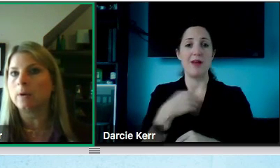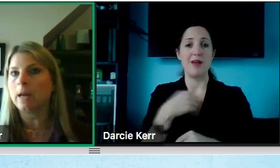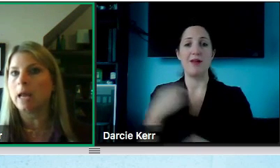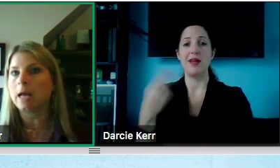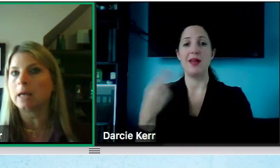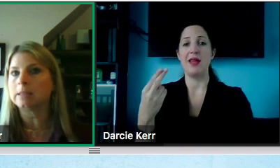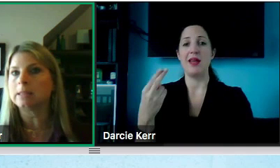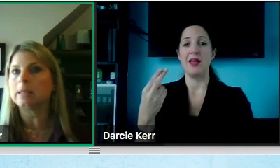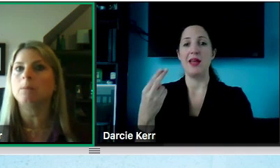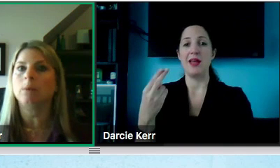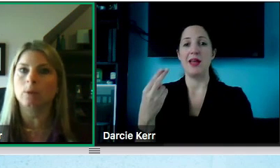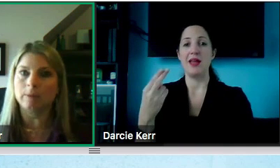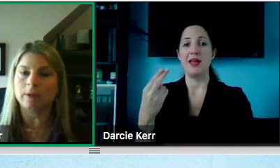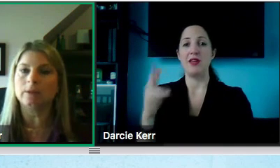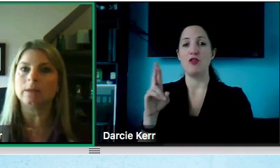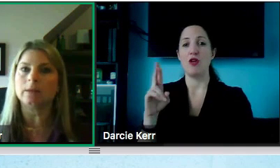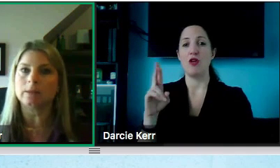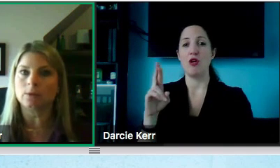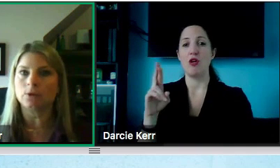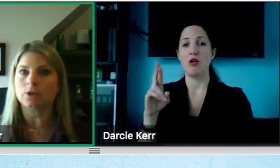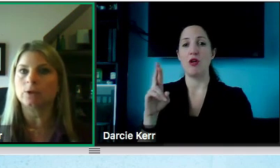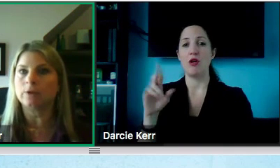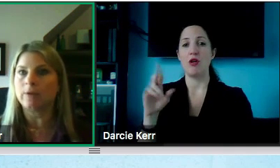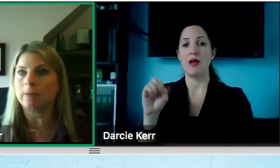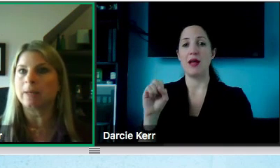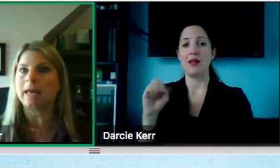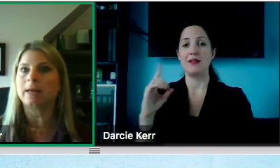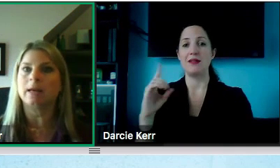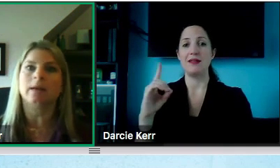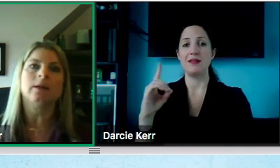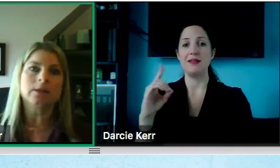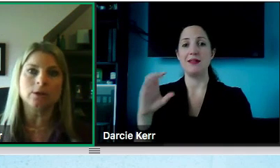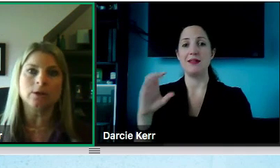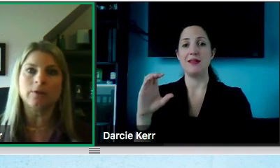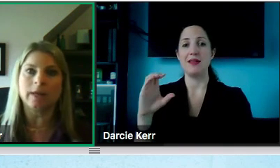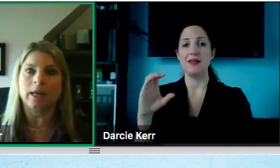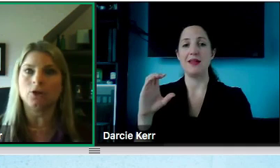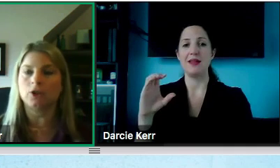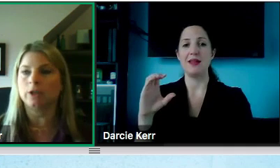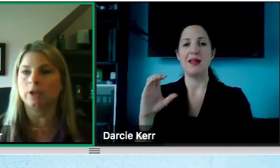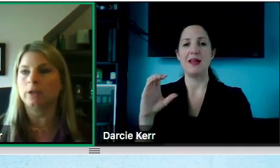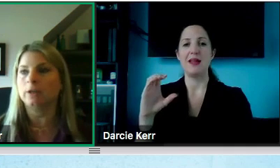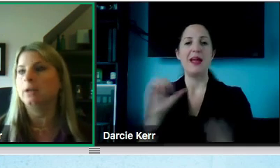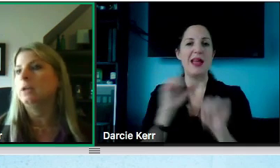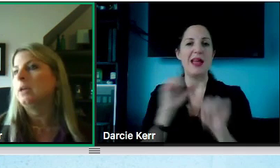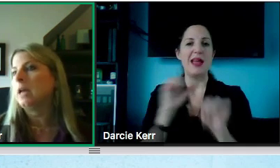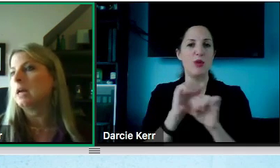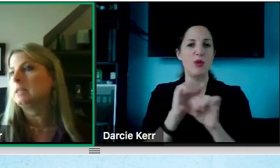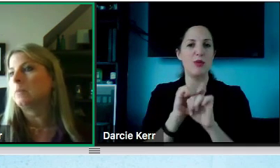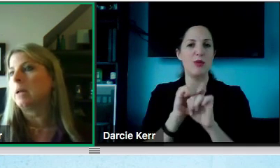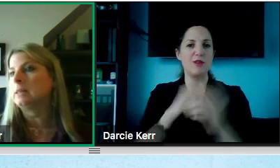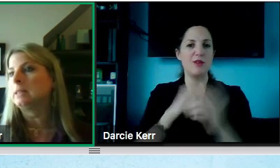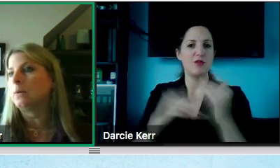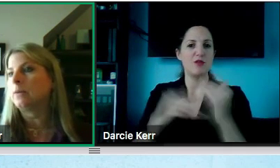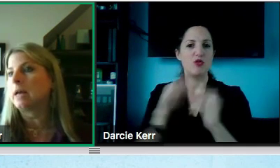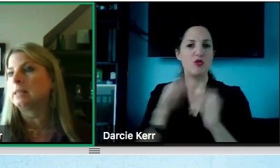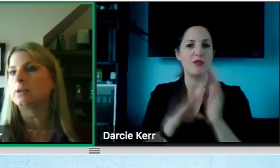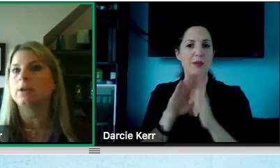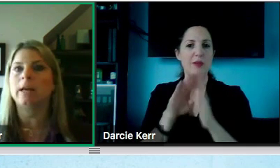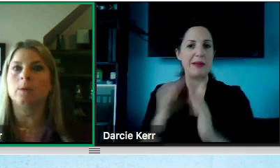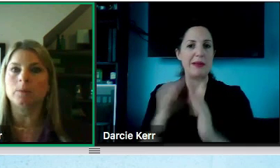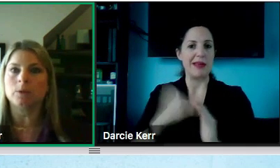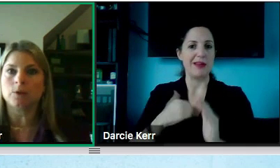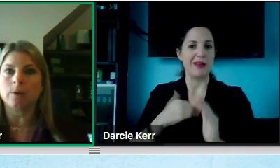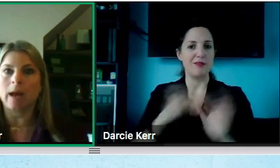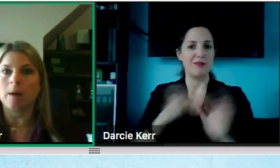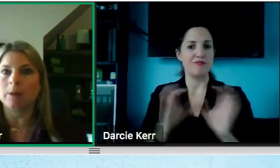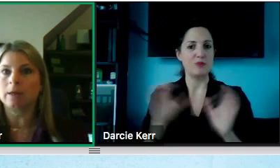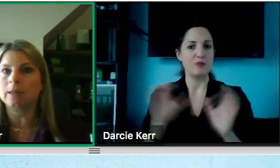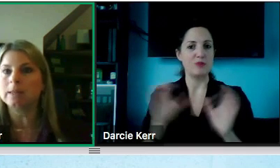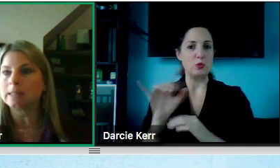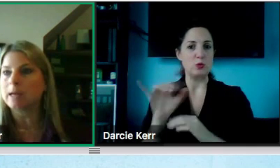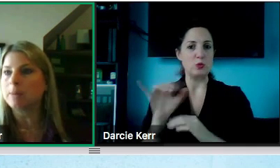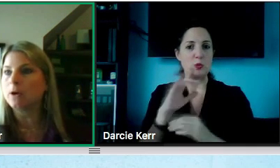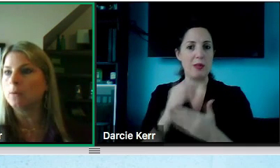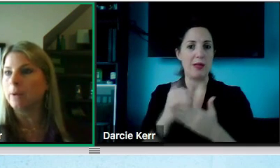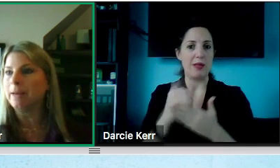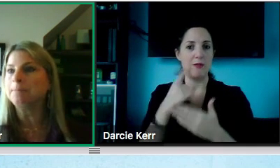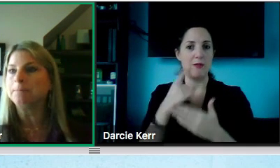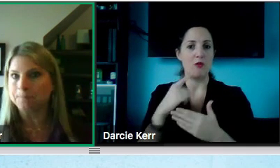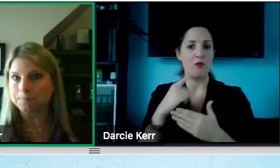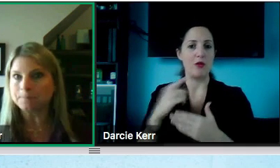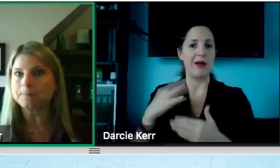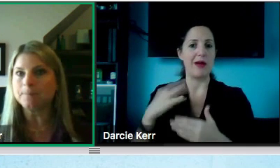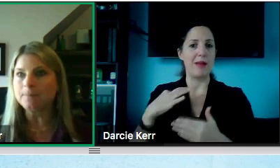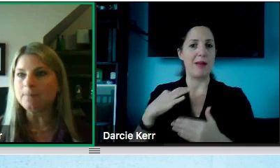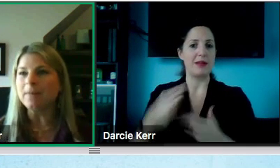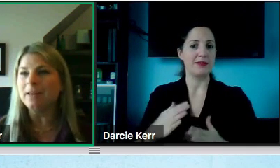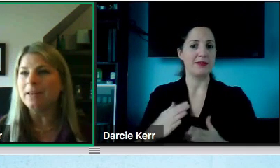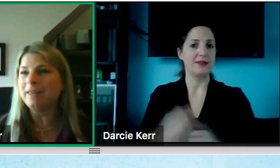HRSDC, or now known as Employment and Social Development Canada certification as well. So that's a good help to applicants